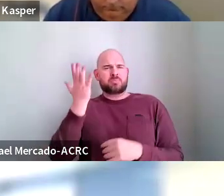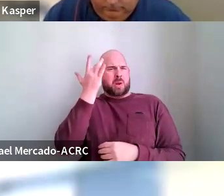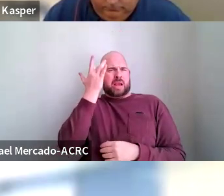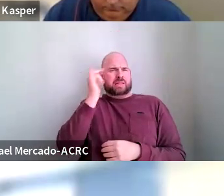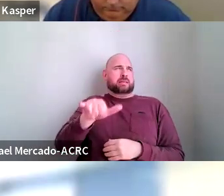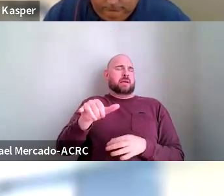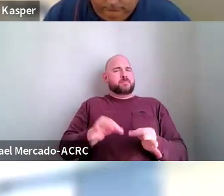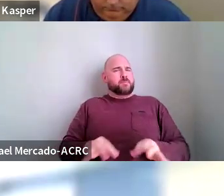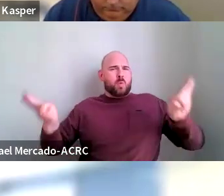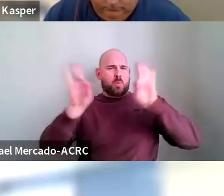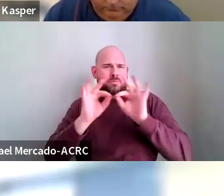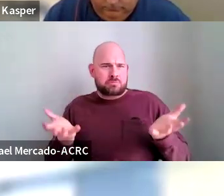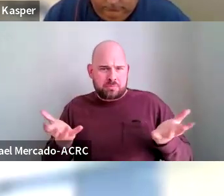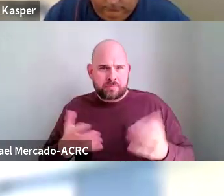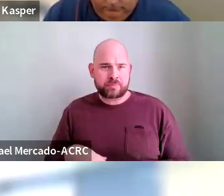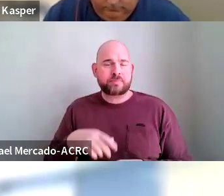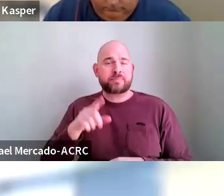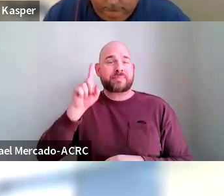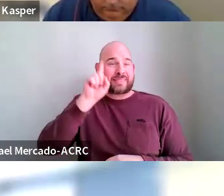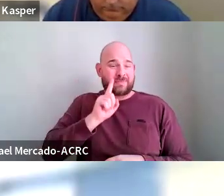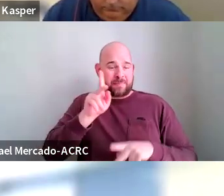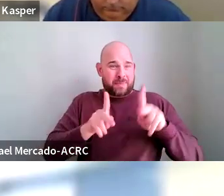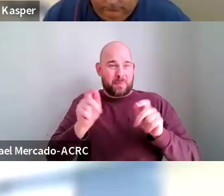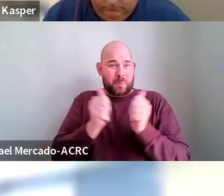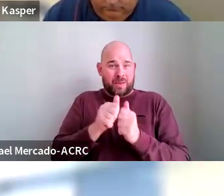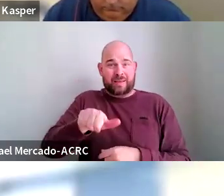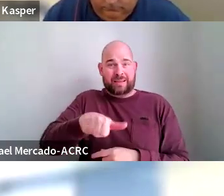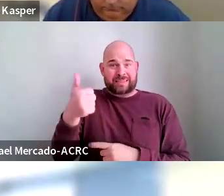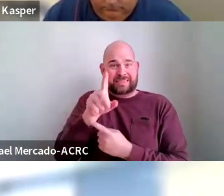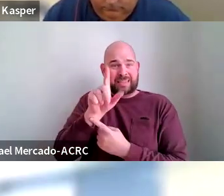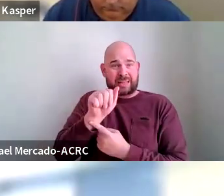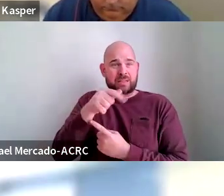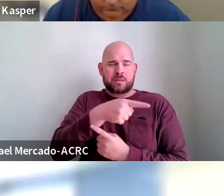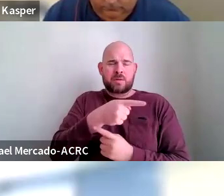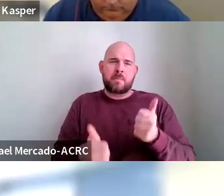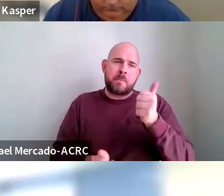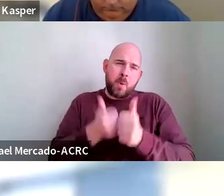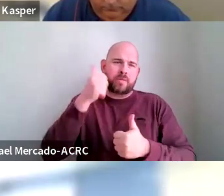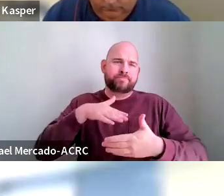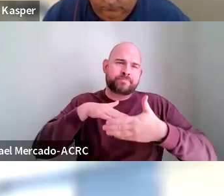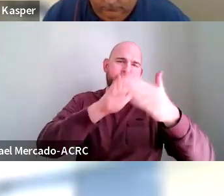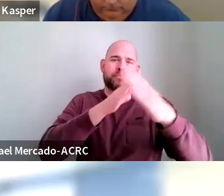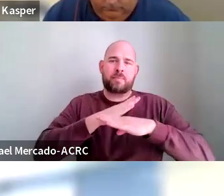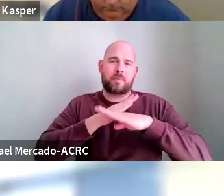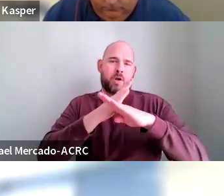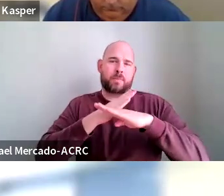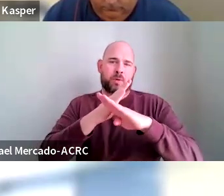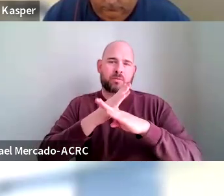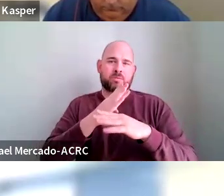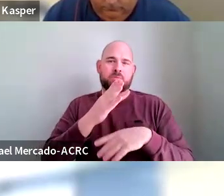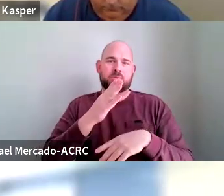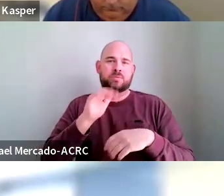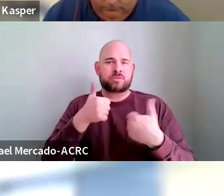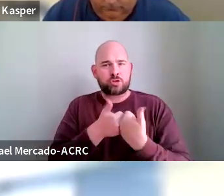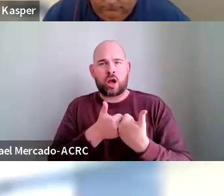is more efficient. So in summary, why is this important? Deaf people with other disabilities